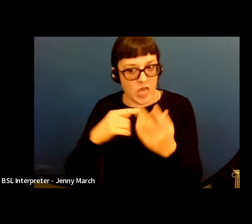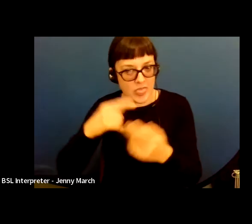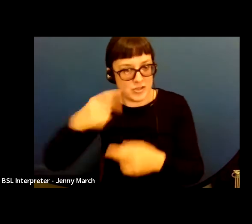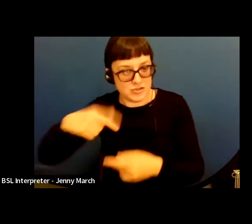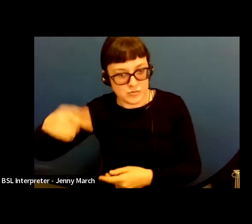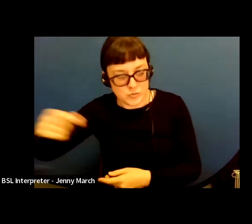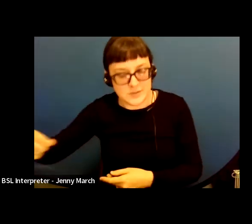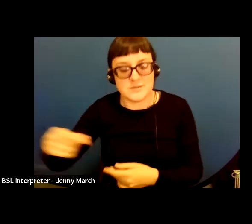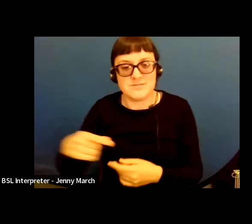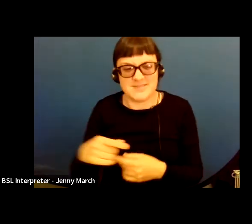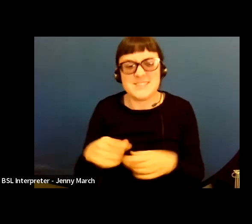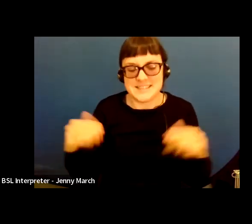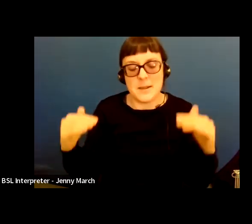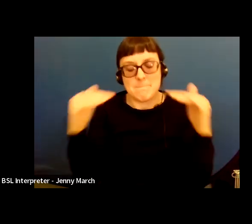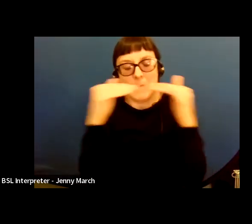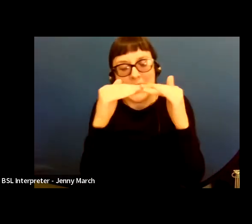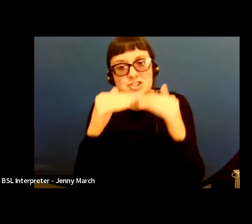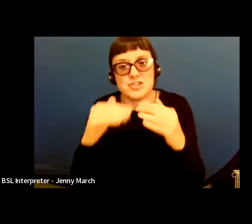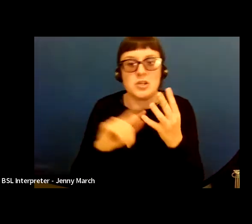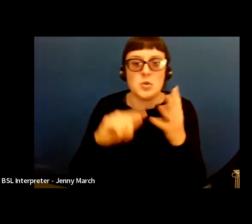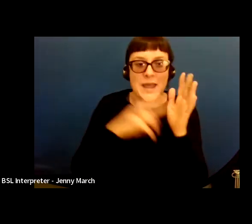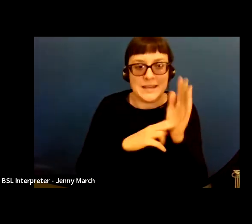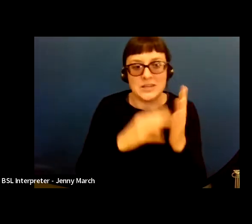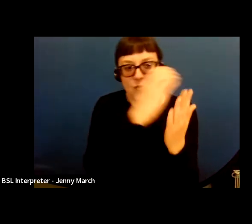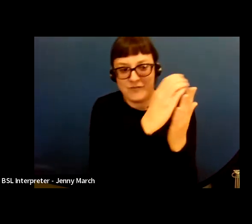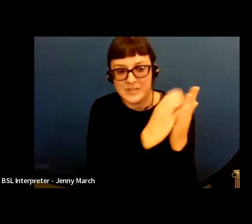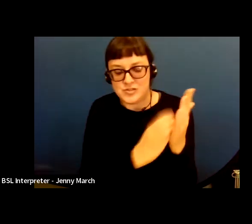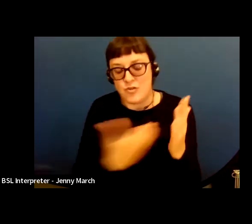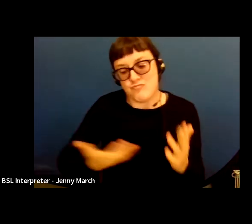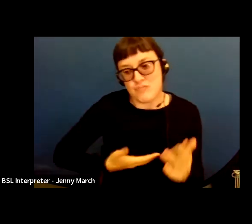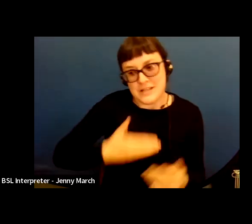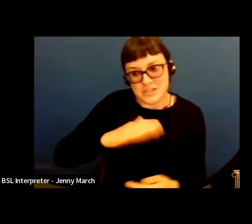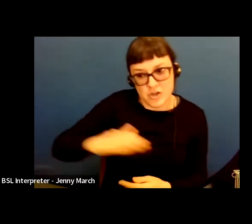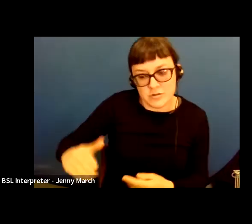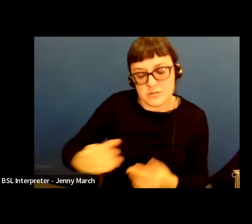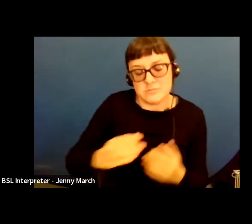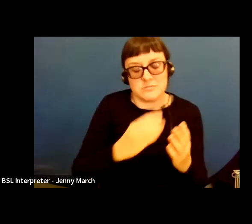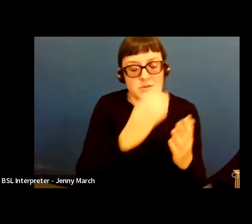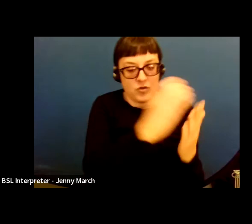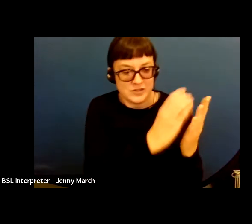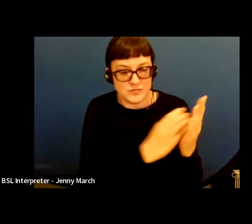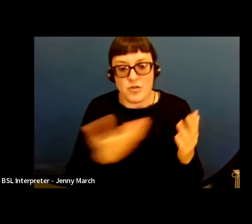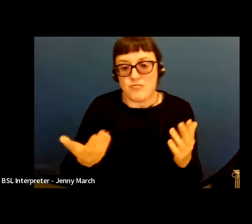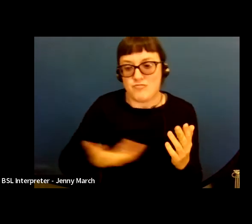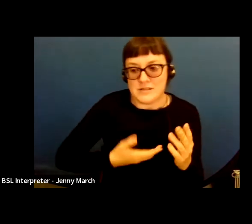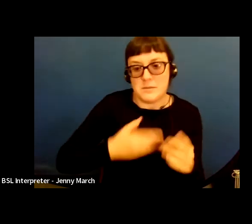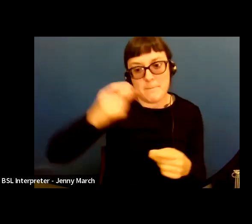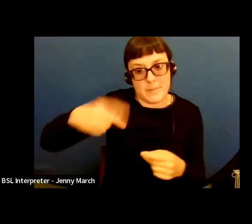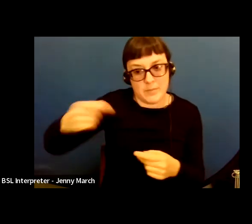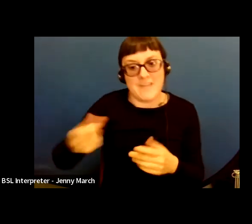UN Convention on the Rights of the Child and the Convention on the Rights of Persons with Disabilities, amongst other international human rights